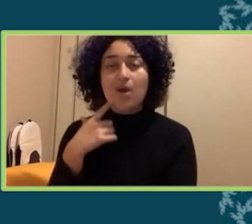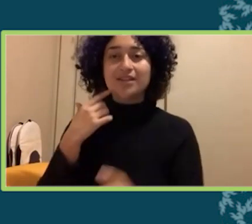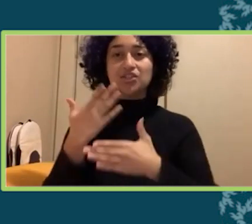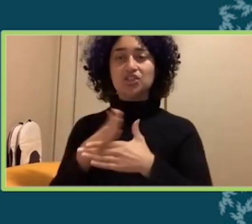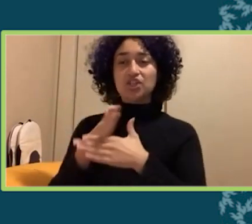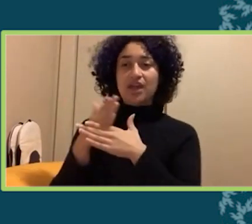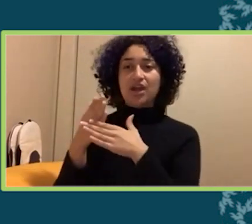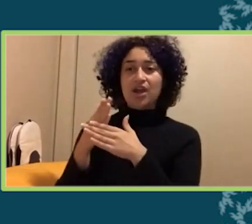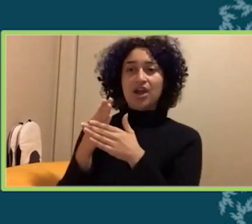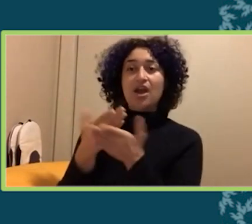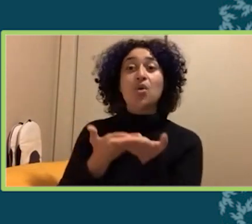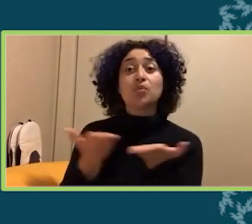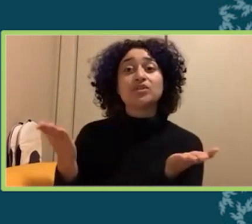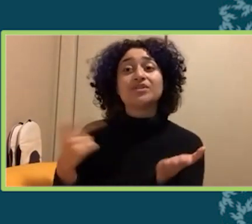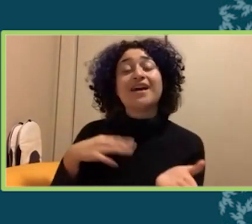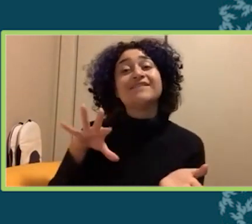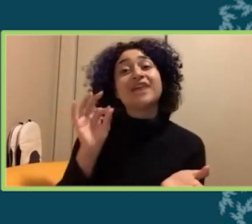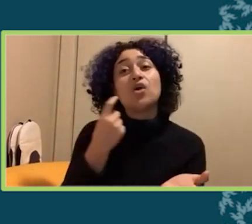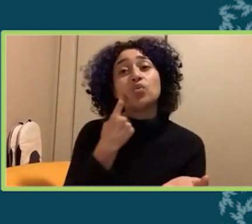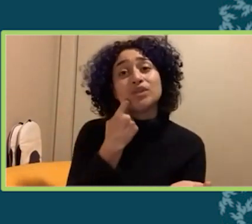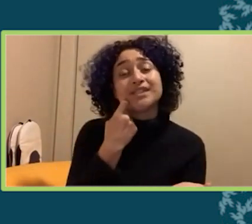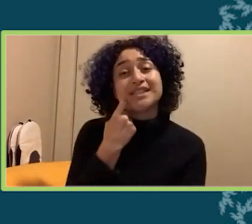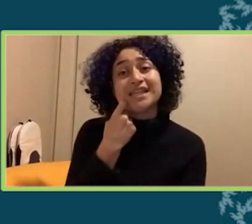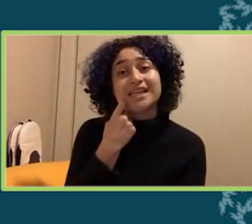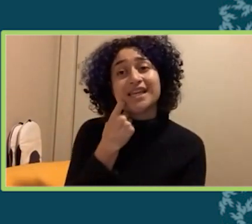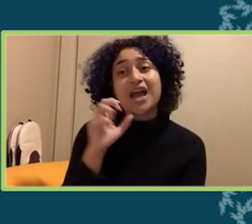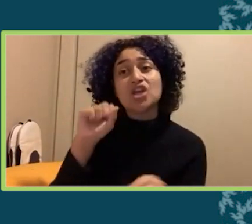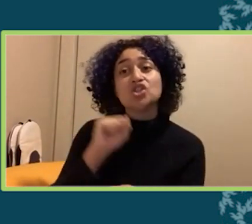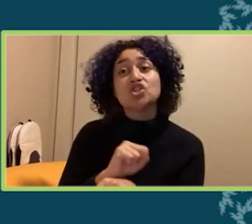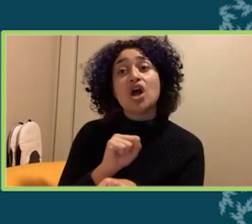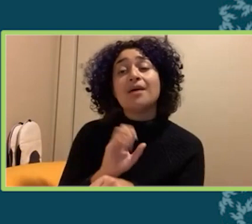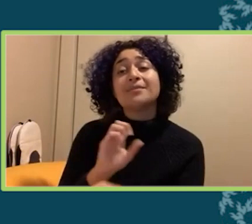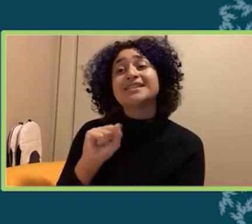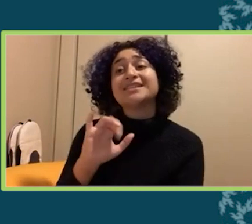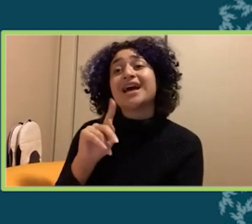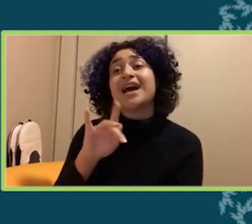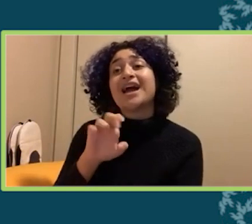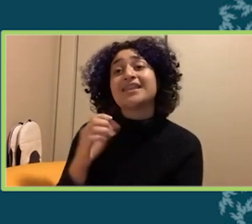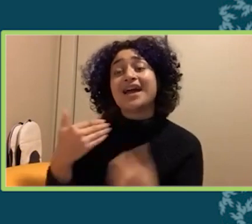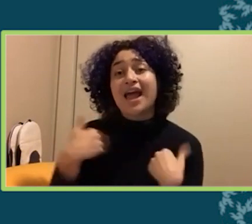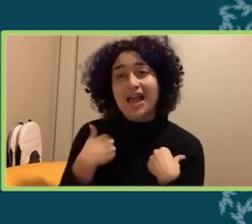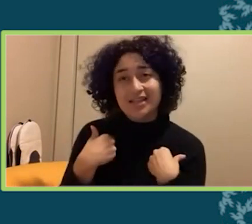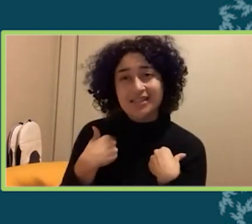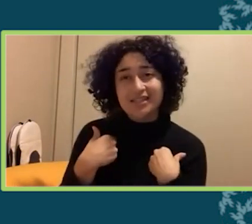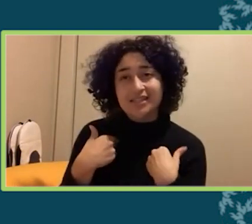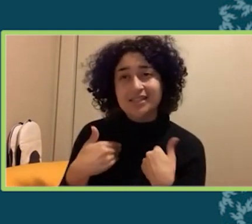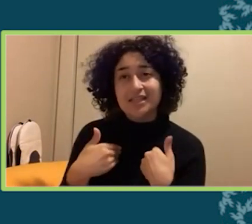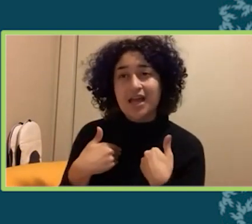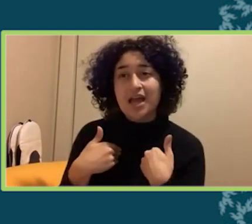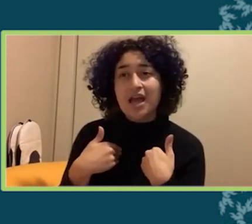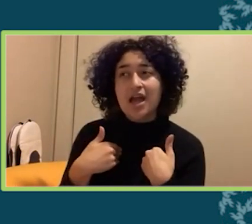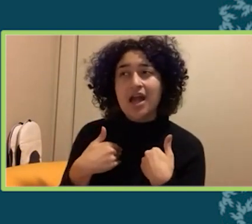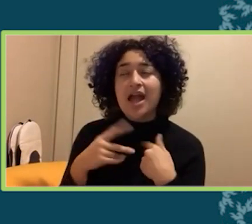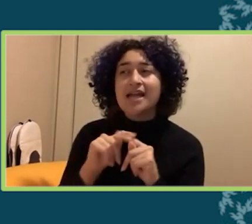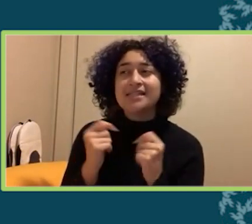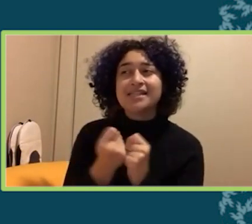ask my question. I found recently a job site that seems to have a crew behind it,